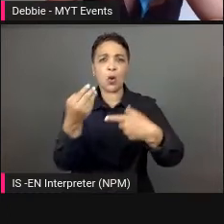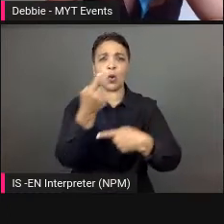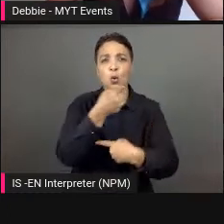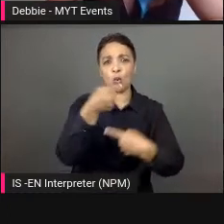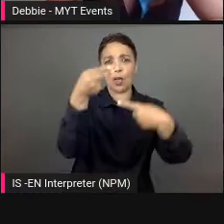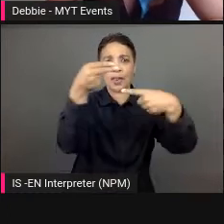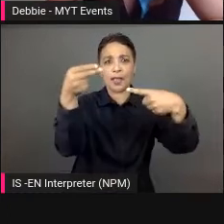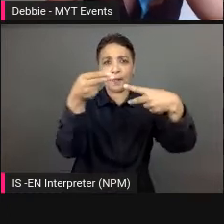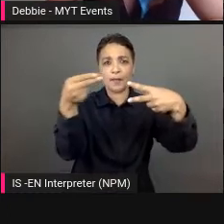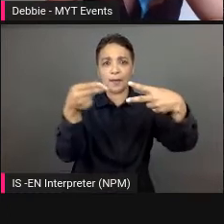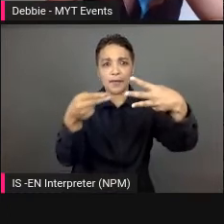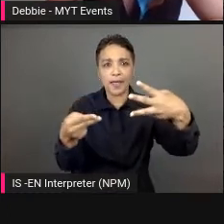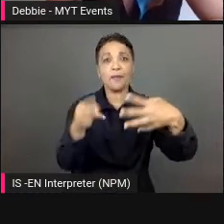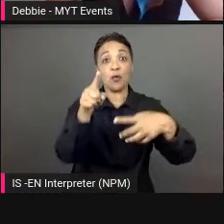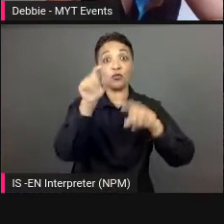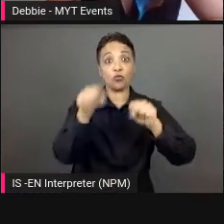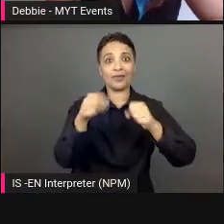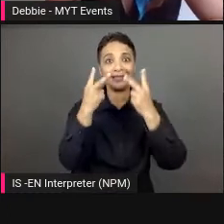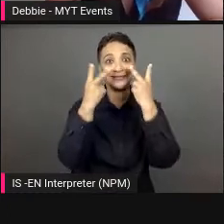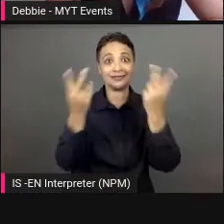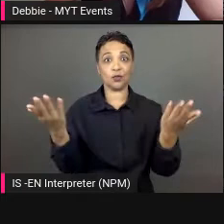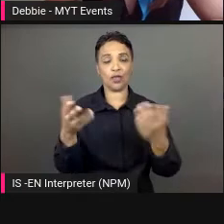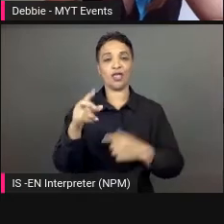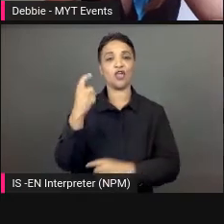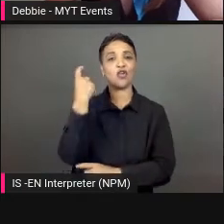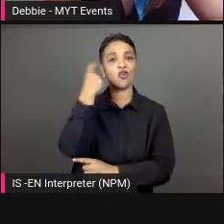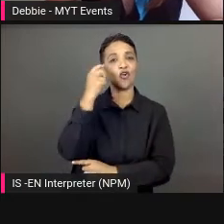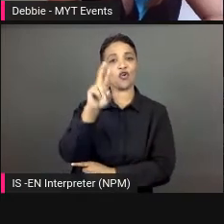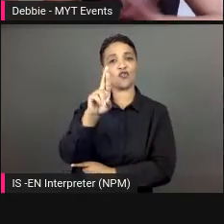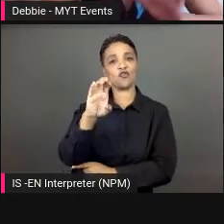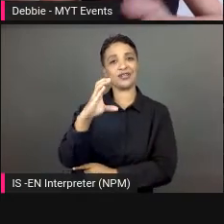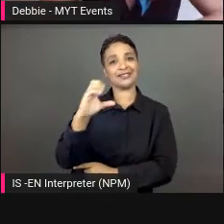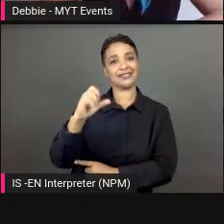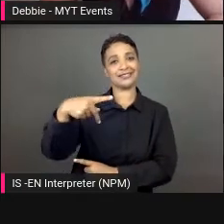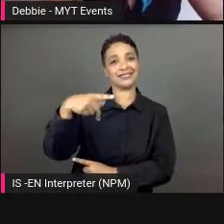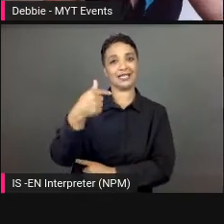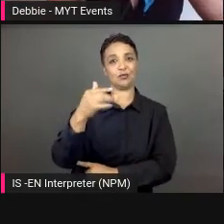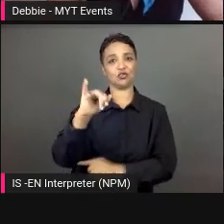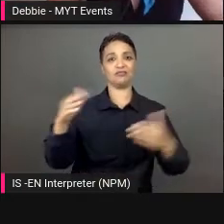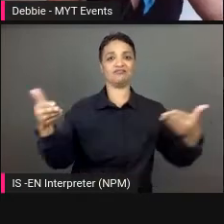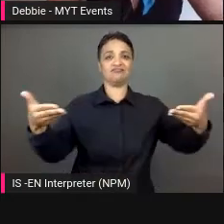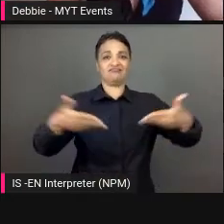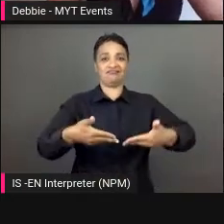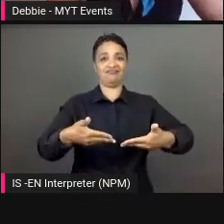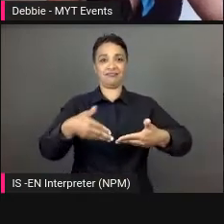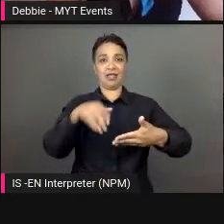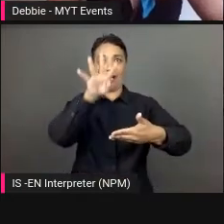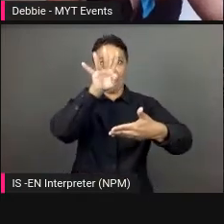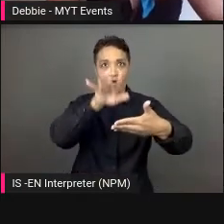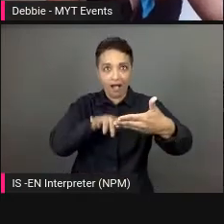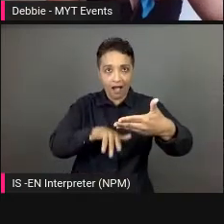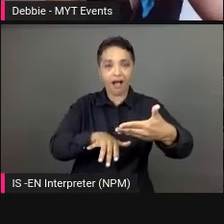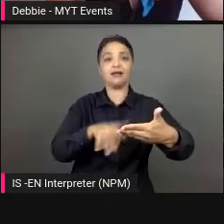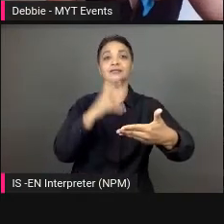They can all be accessed from the reception area, and the speakers can be found via the chat boxes.